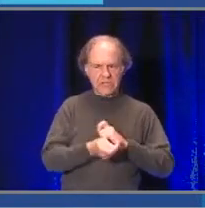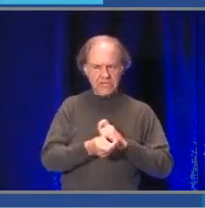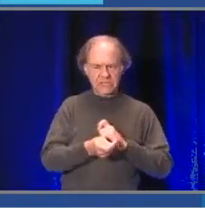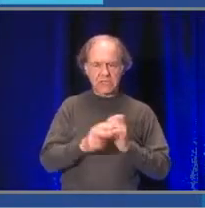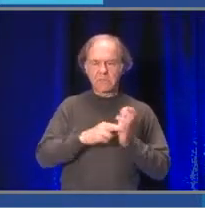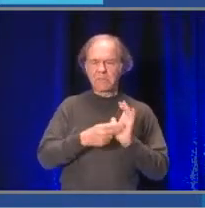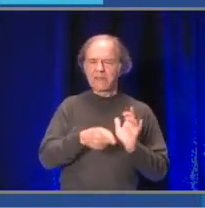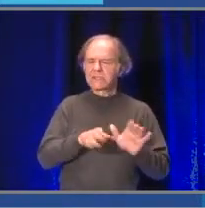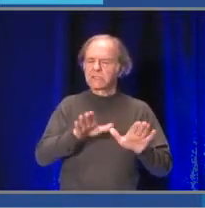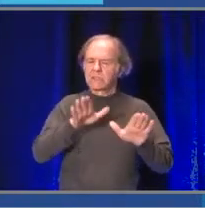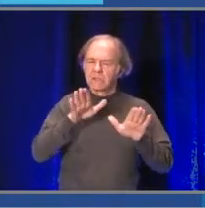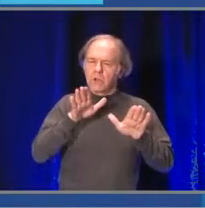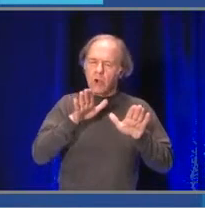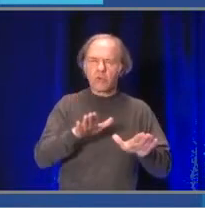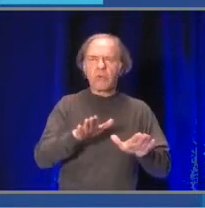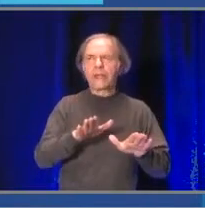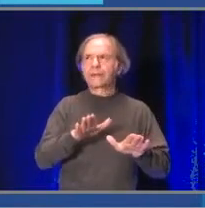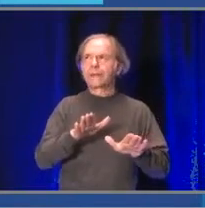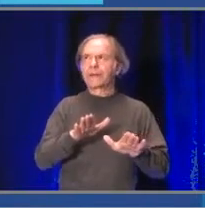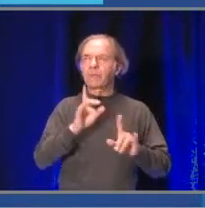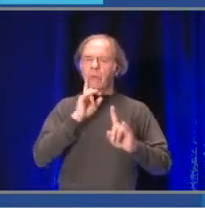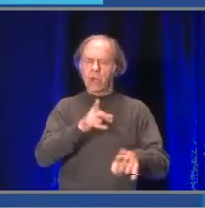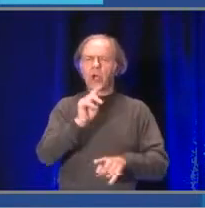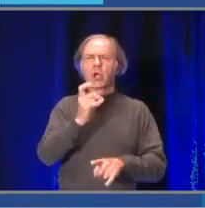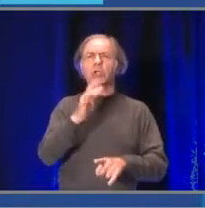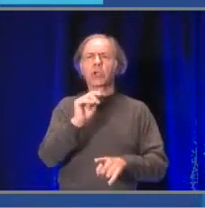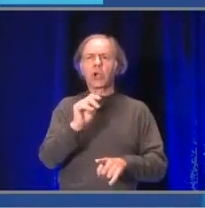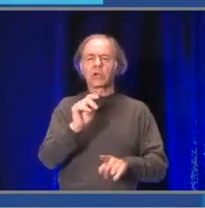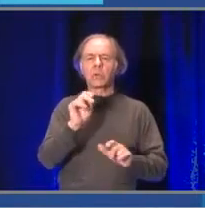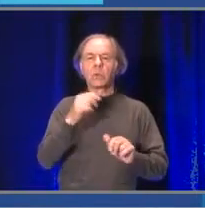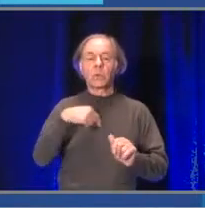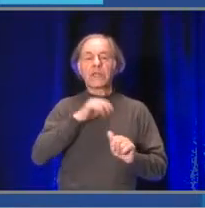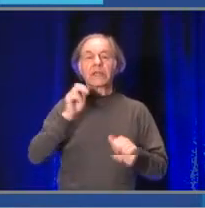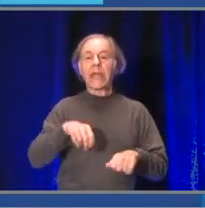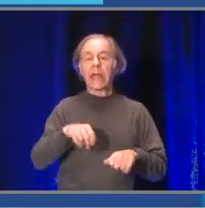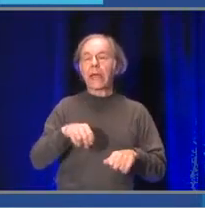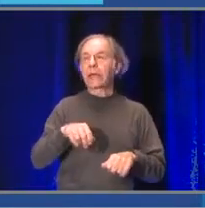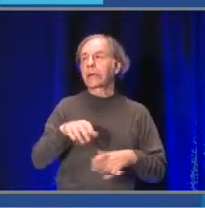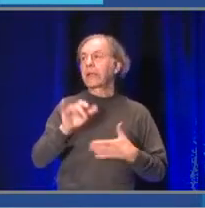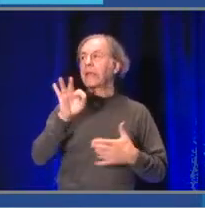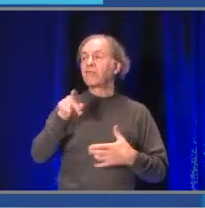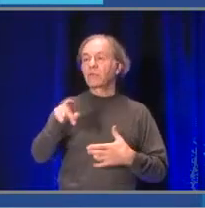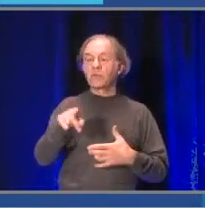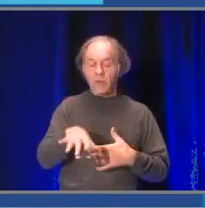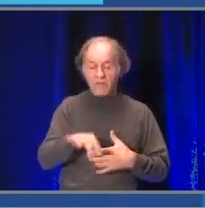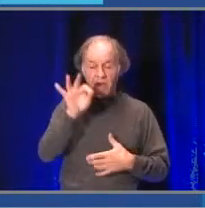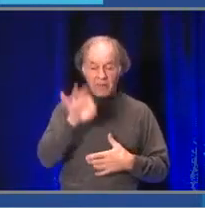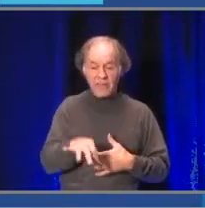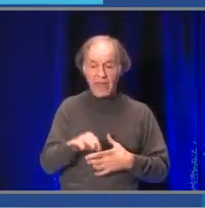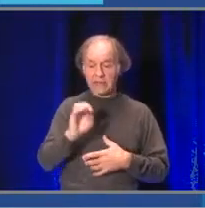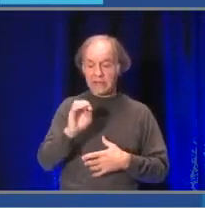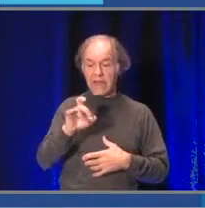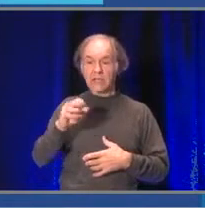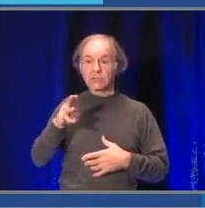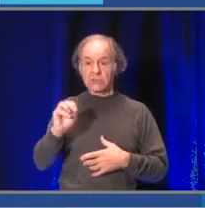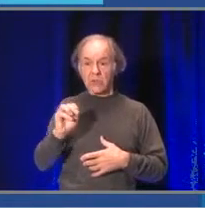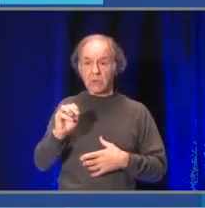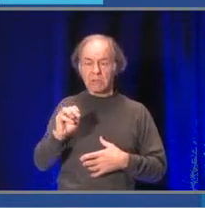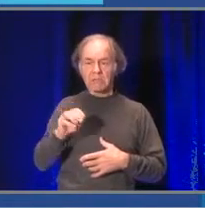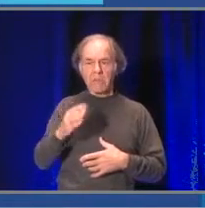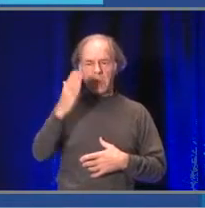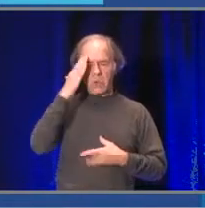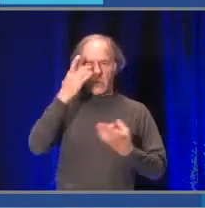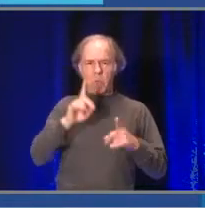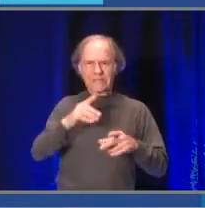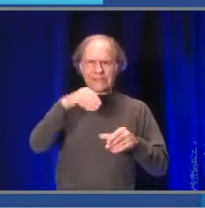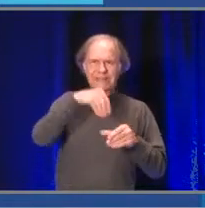it a great target because you can remotely, if you access this information, have some idea of what was produced